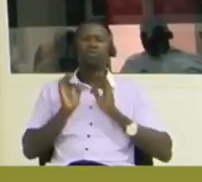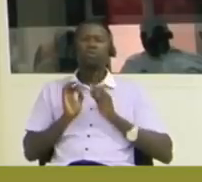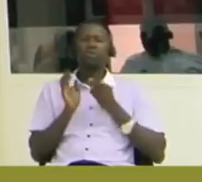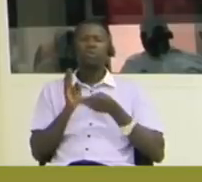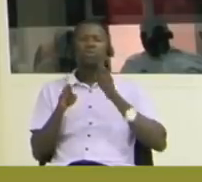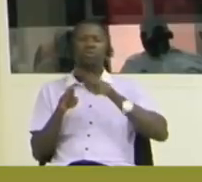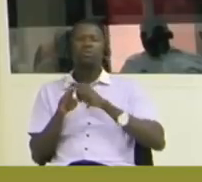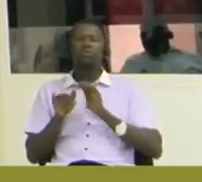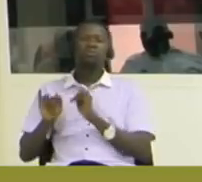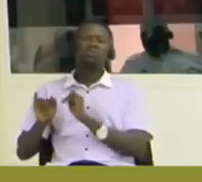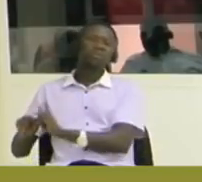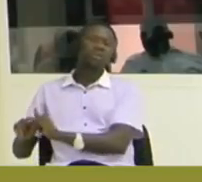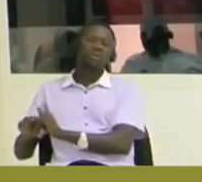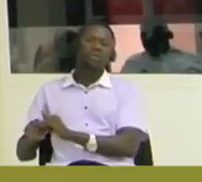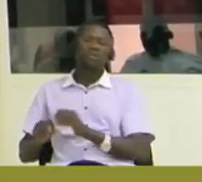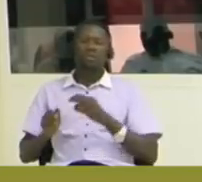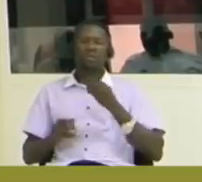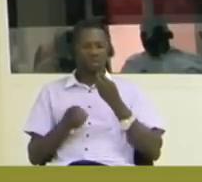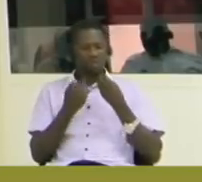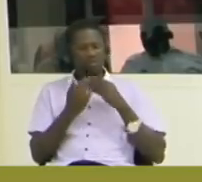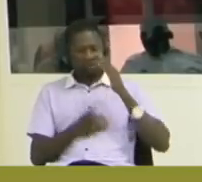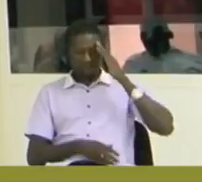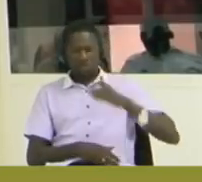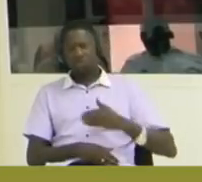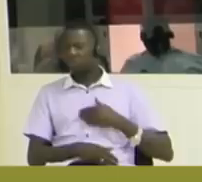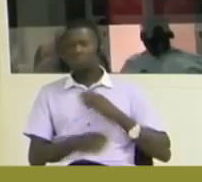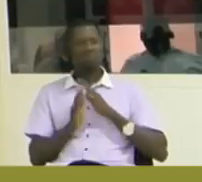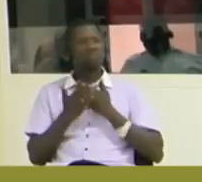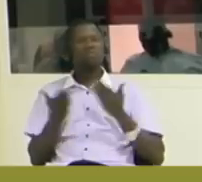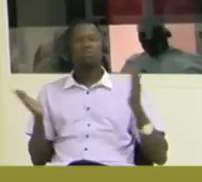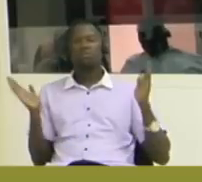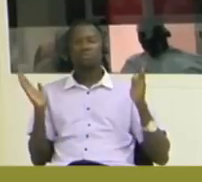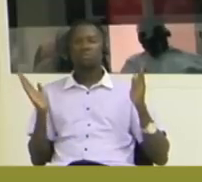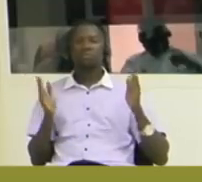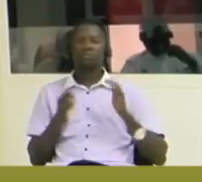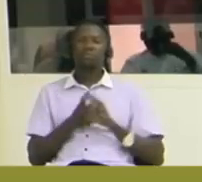then placed it and then told me thank you. And that was it, end of story.